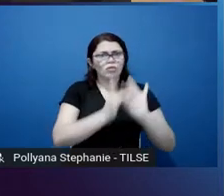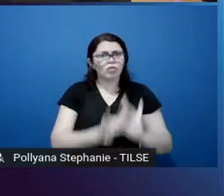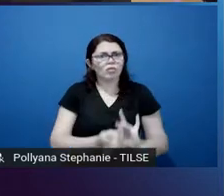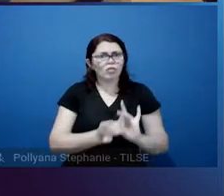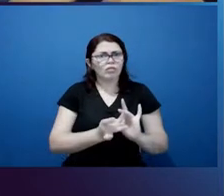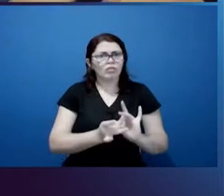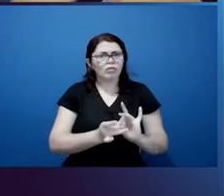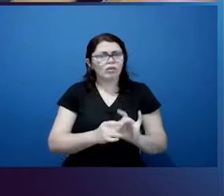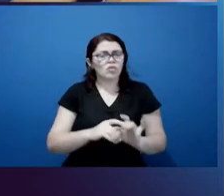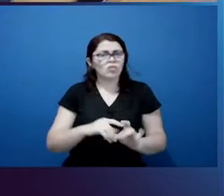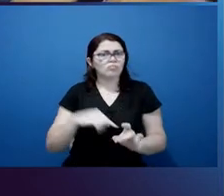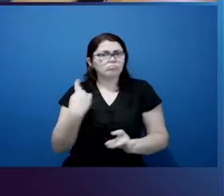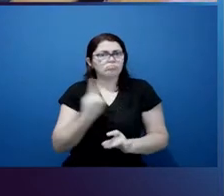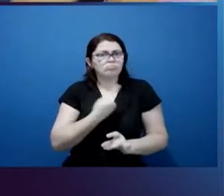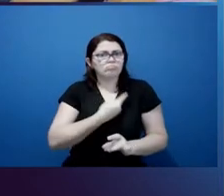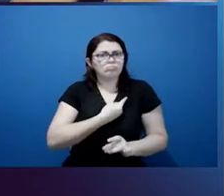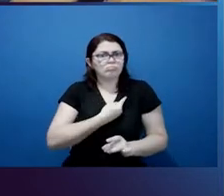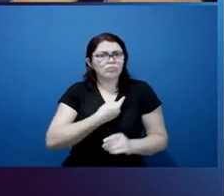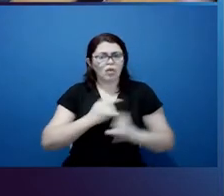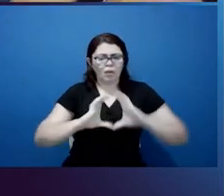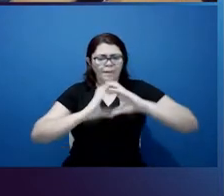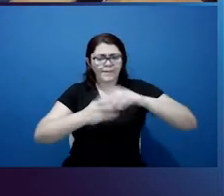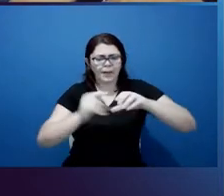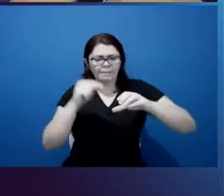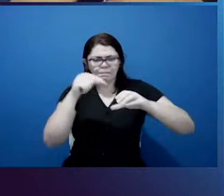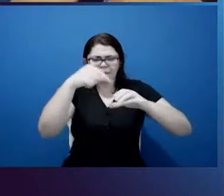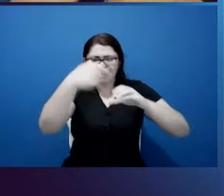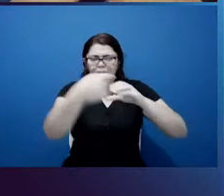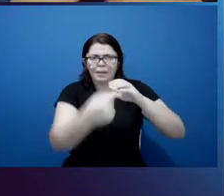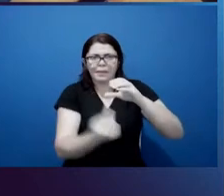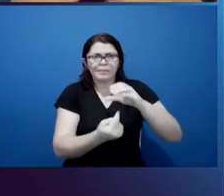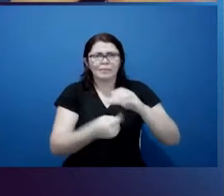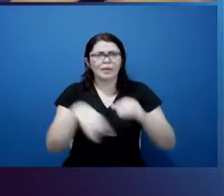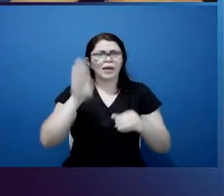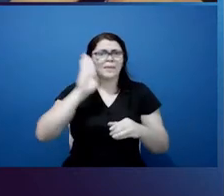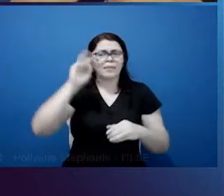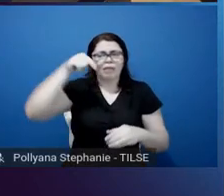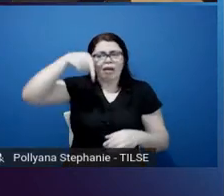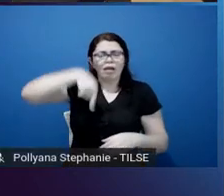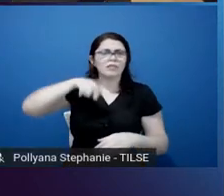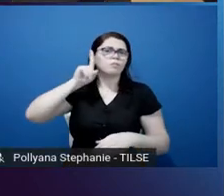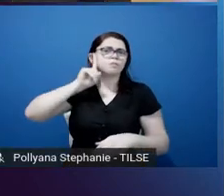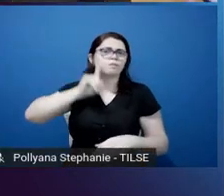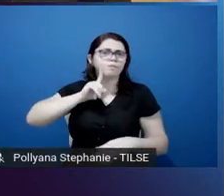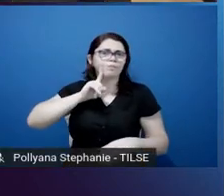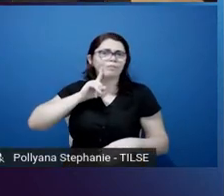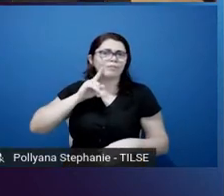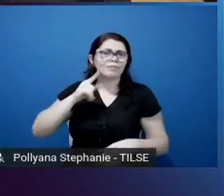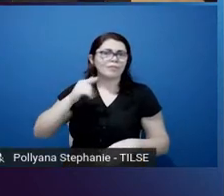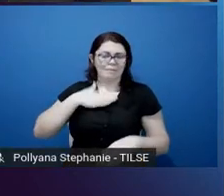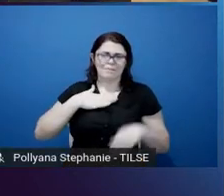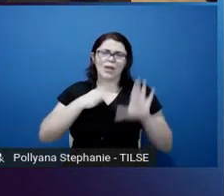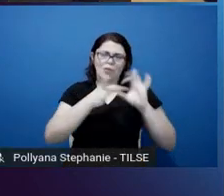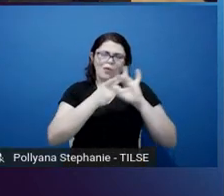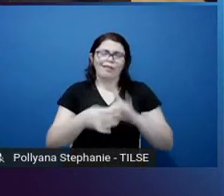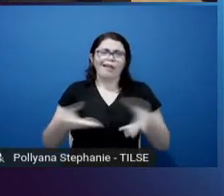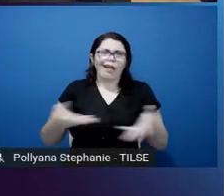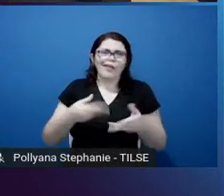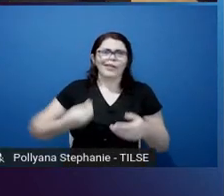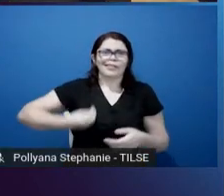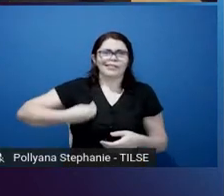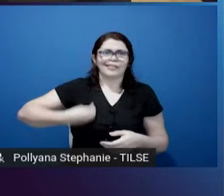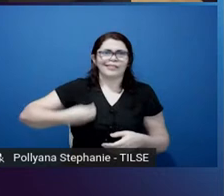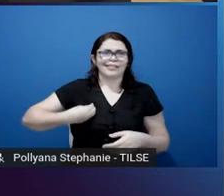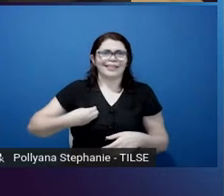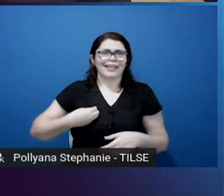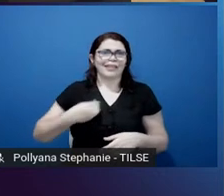where we are around the world, and especially here in the United States, which is my context where I have lived for now